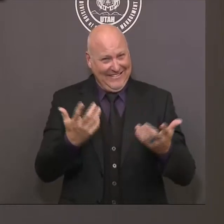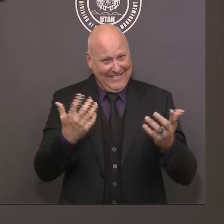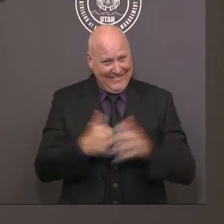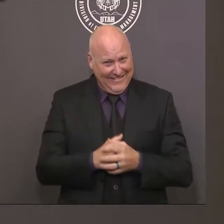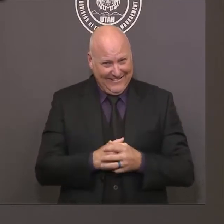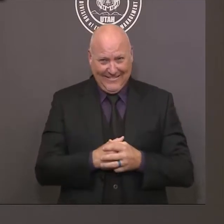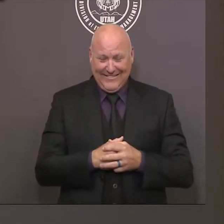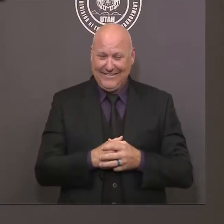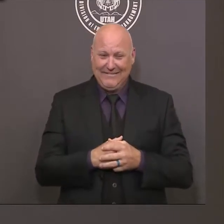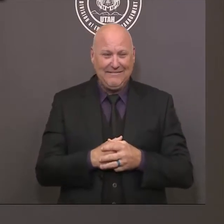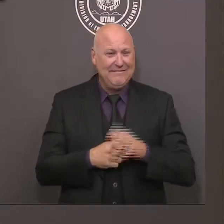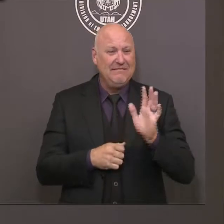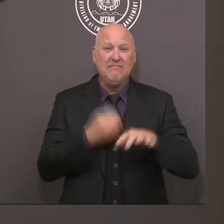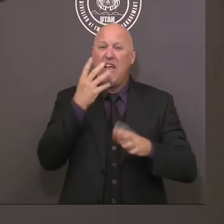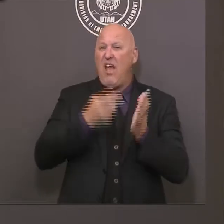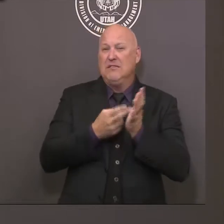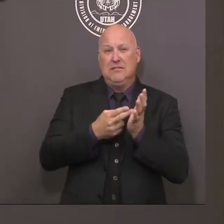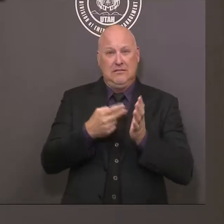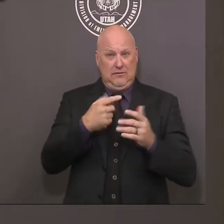in Utah's